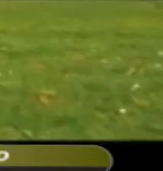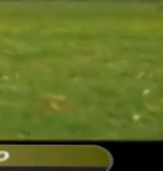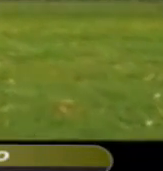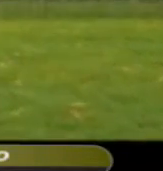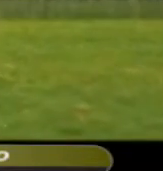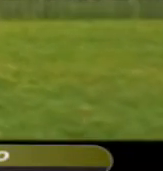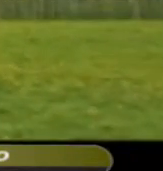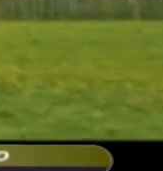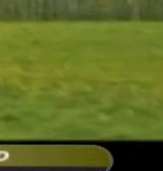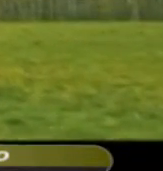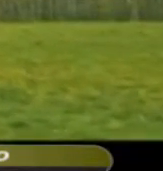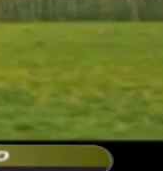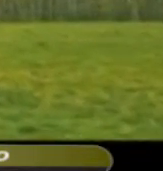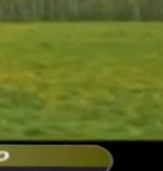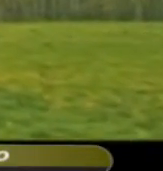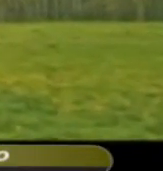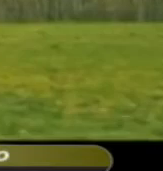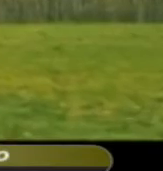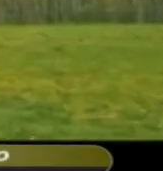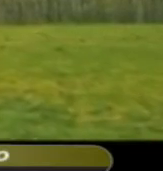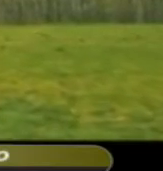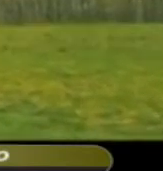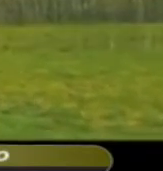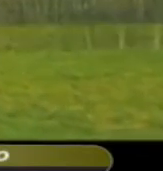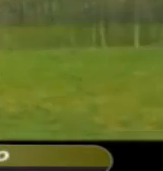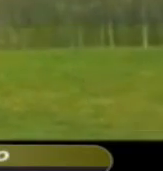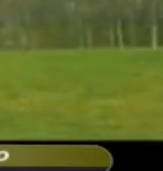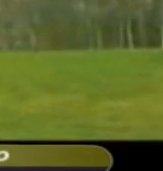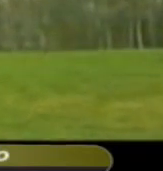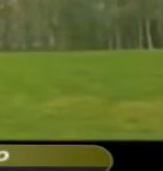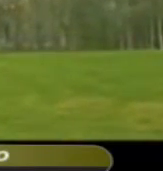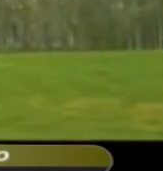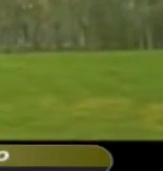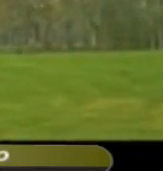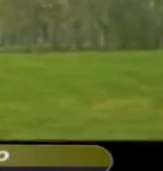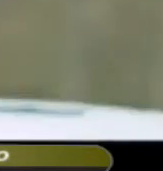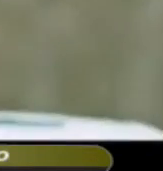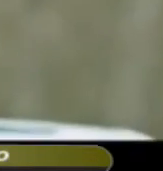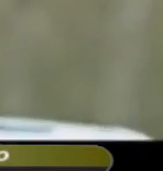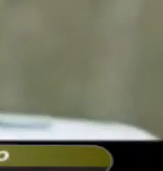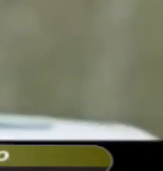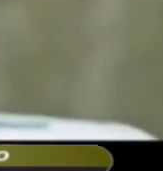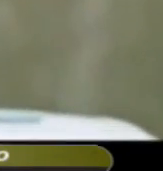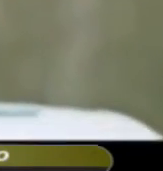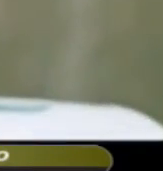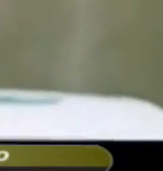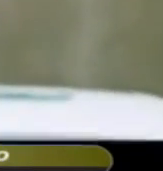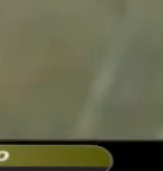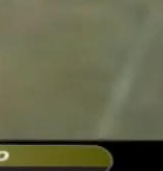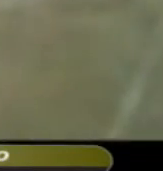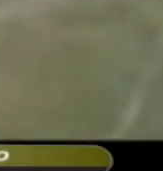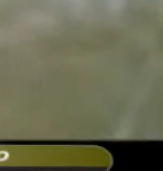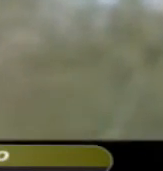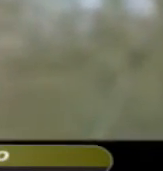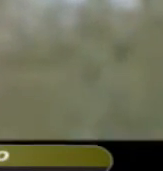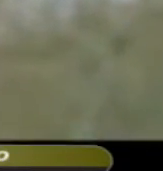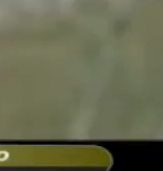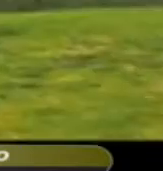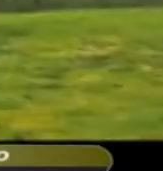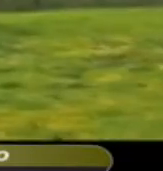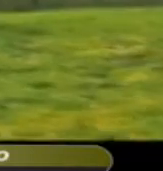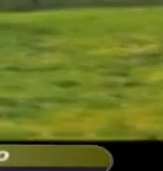stay up till the morning. Sweet lover, you're the only one. Pick up the phone, kiss the